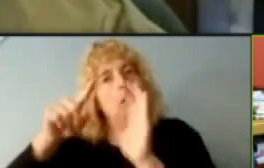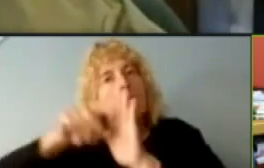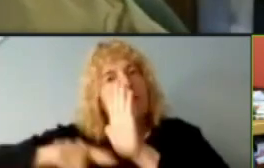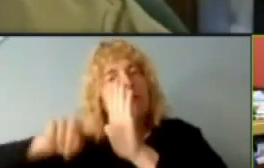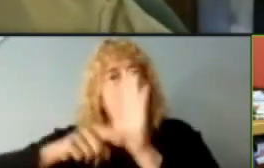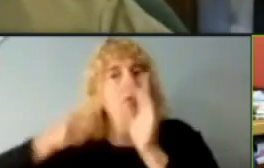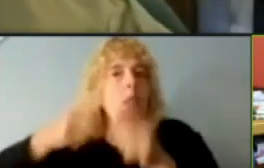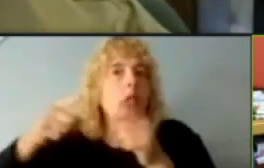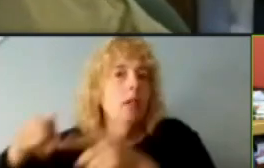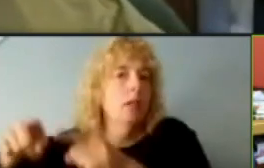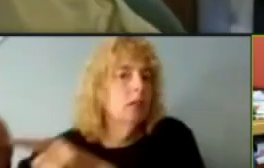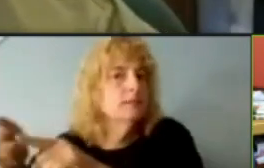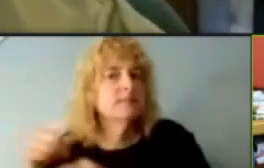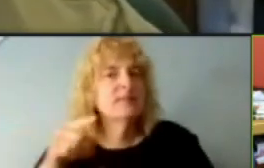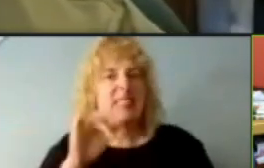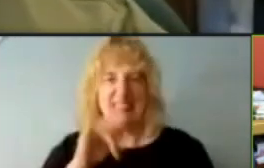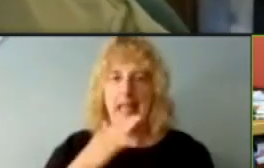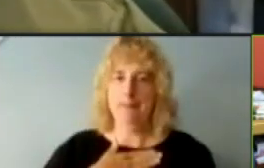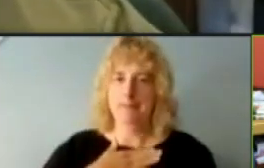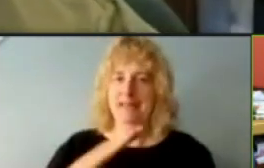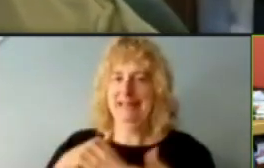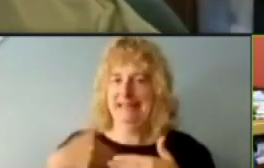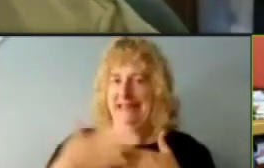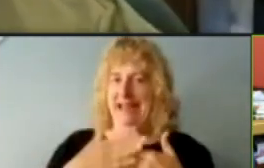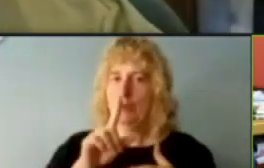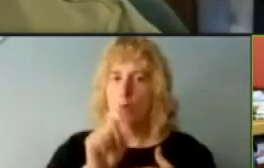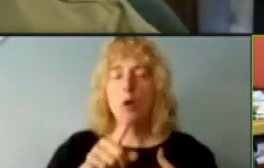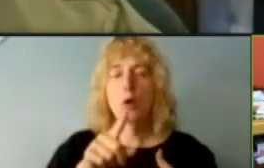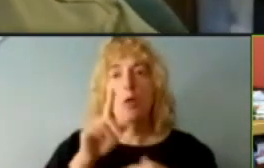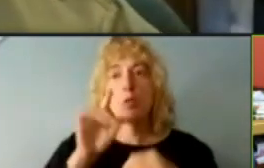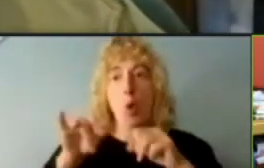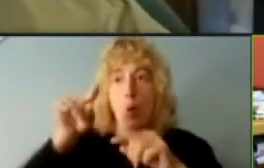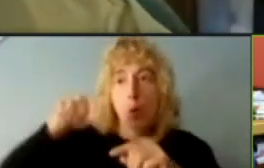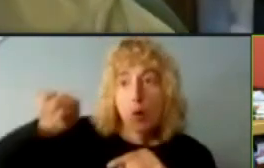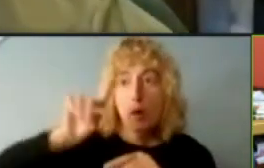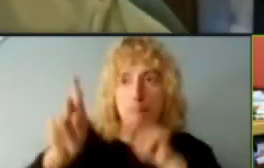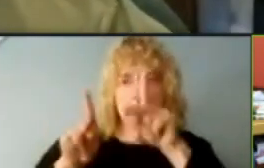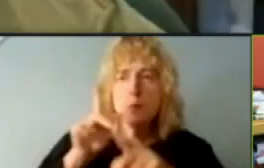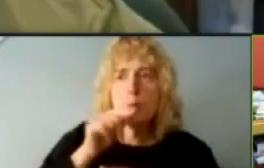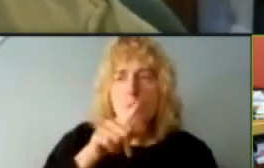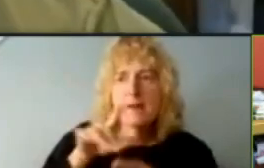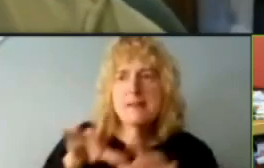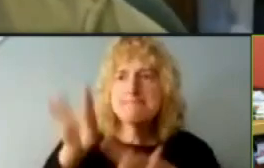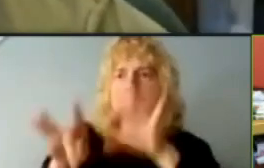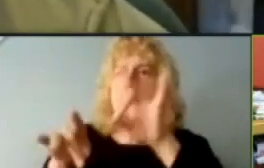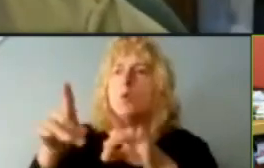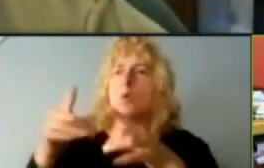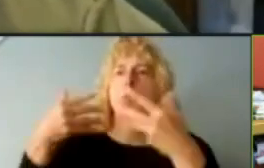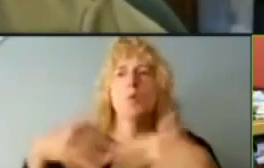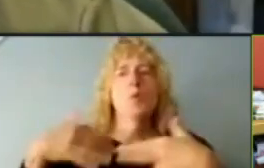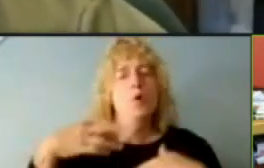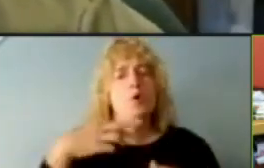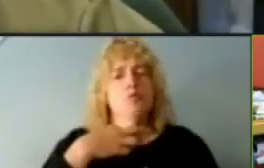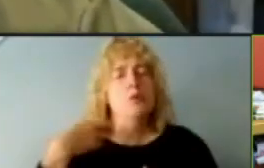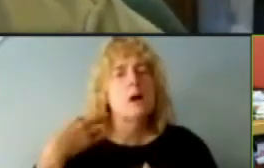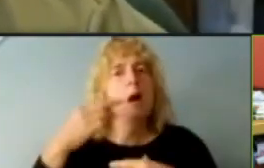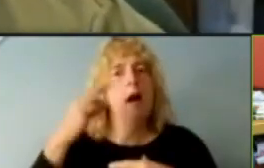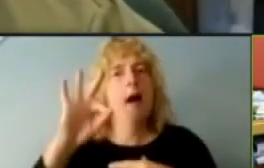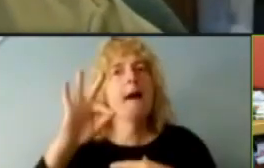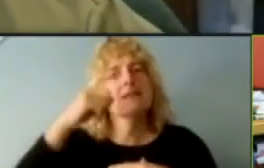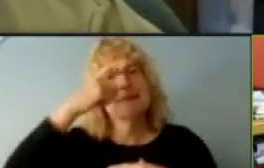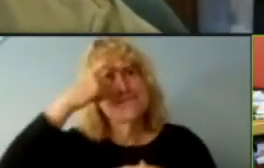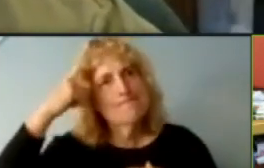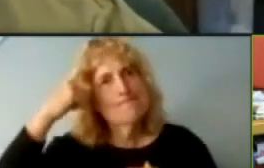if those people that you believe are at greatest risk for damage from this process and don't have